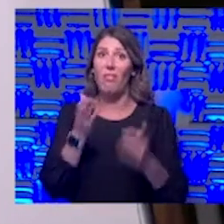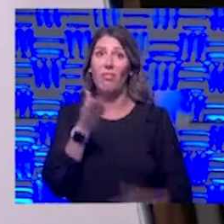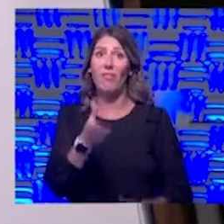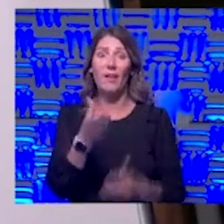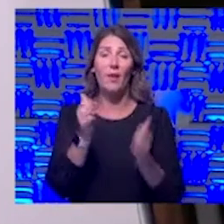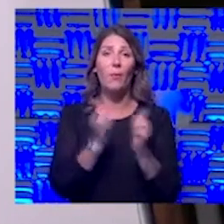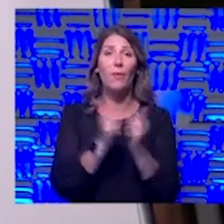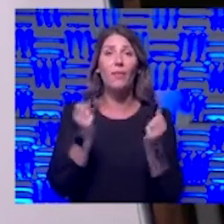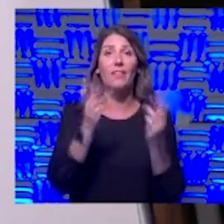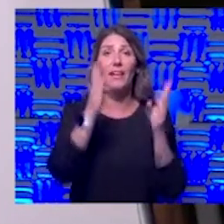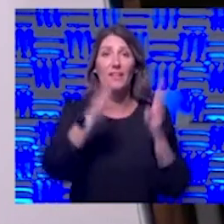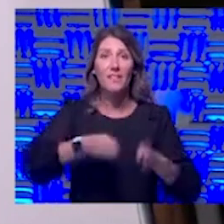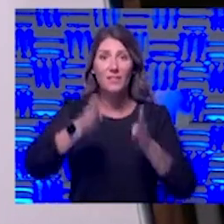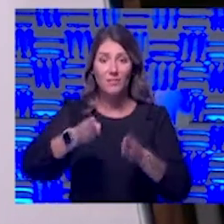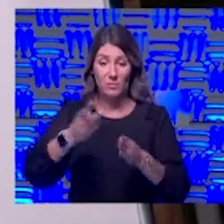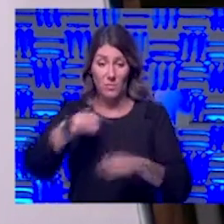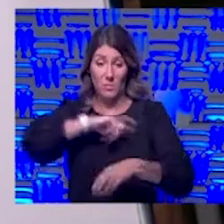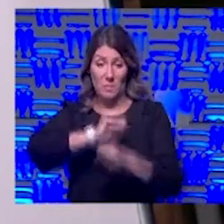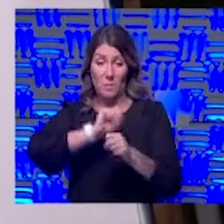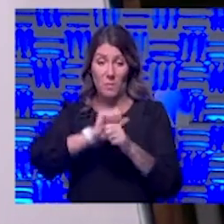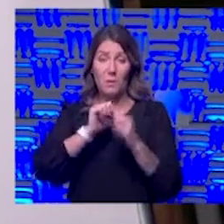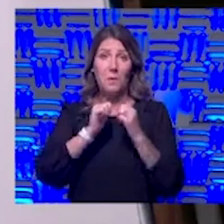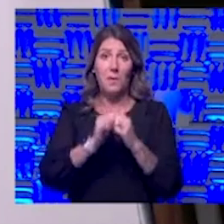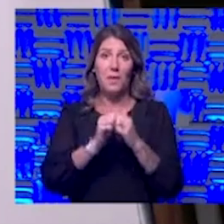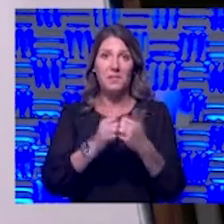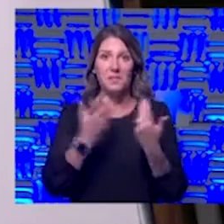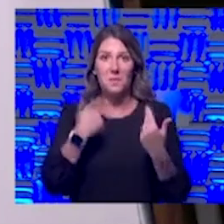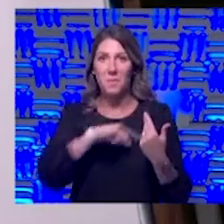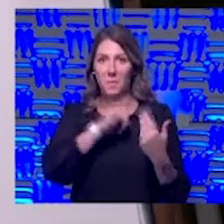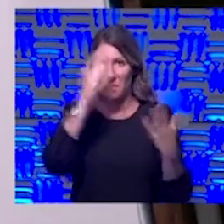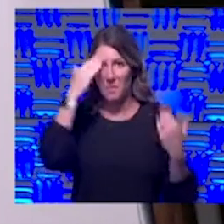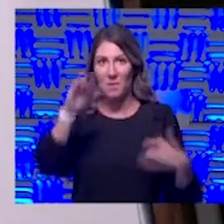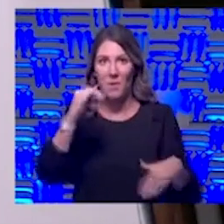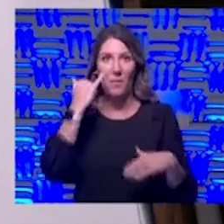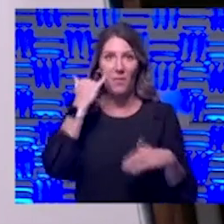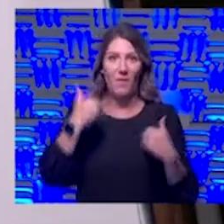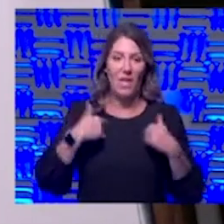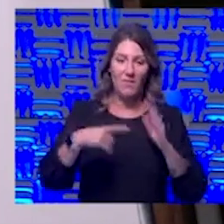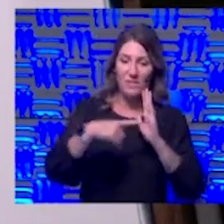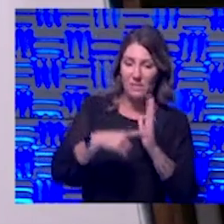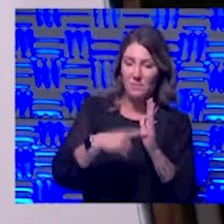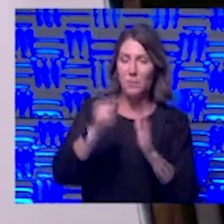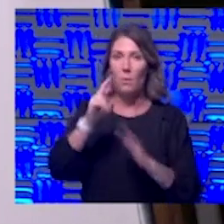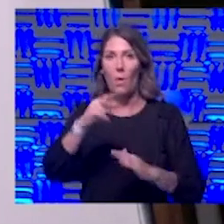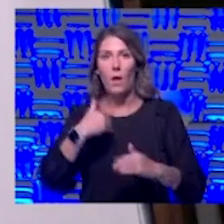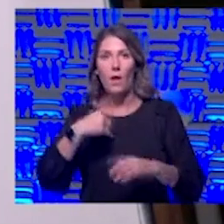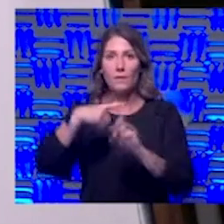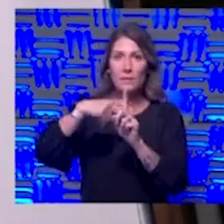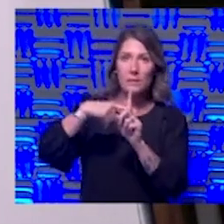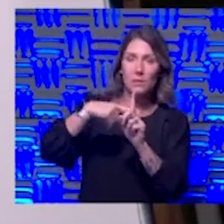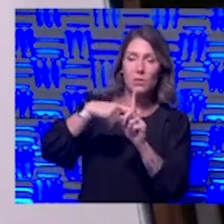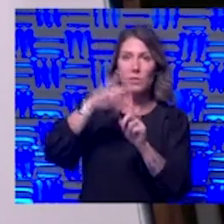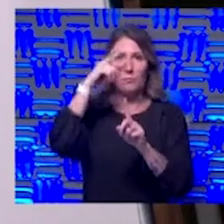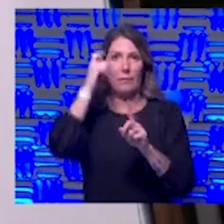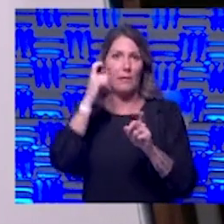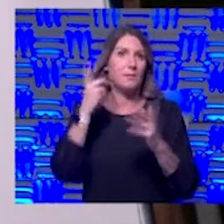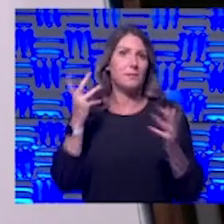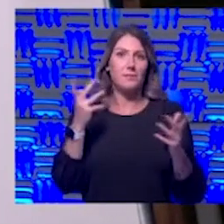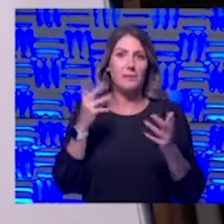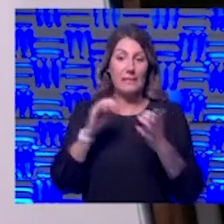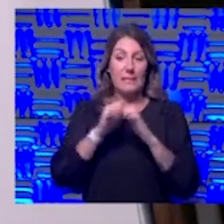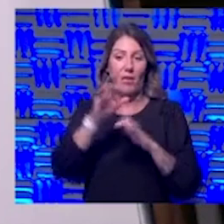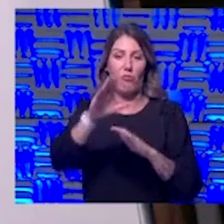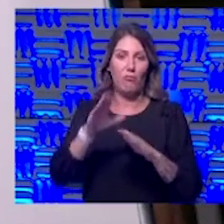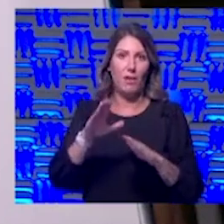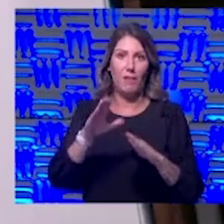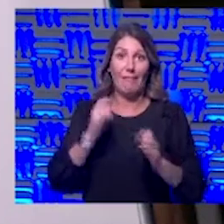lot of the individuals that we work with. So we don't know if they're symptomatic or running a temperature, because that's really just how they are